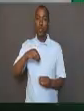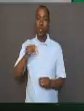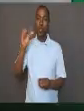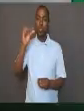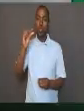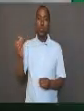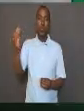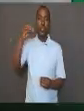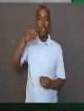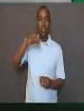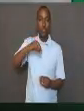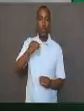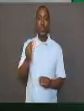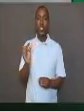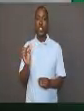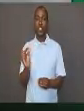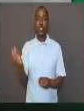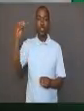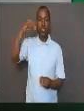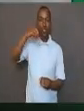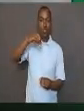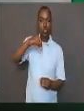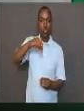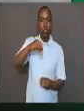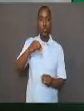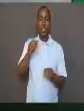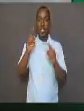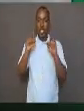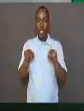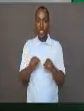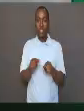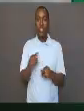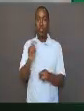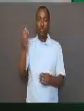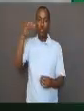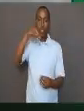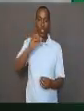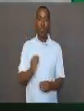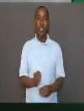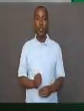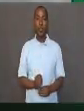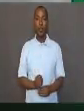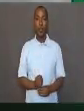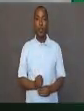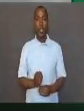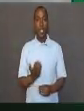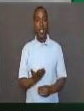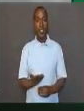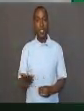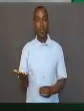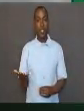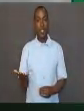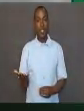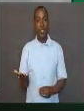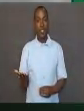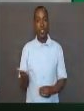drop by drop into the test tube. If the substance